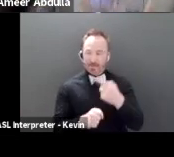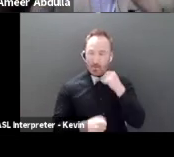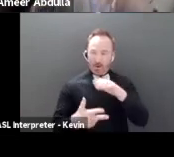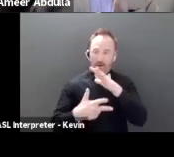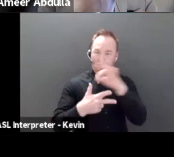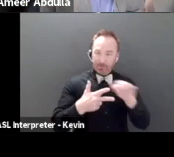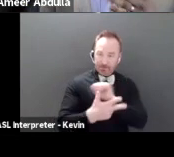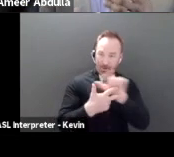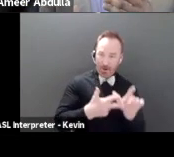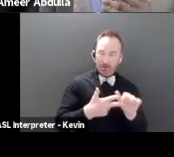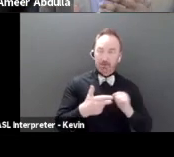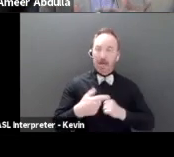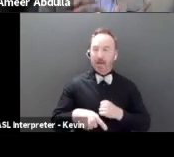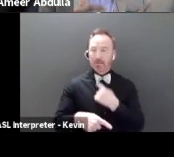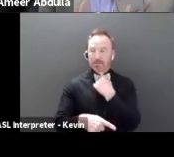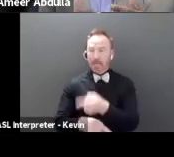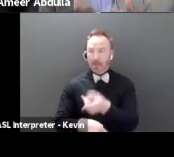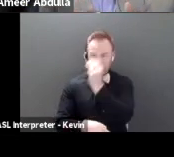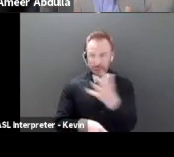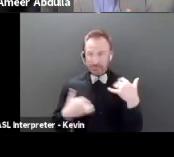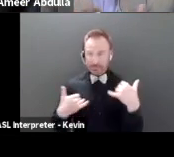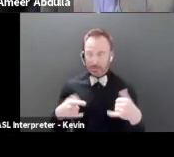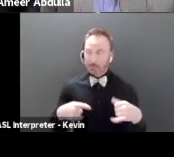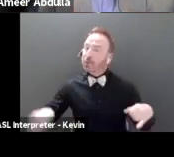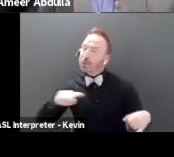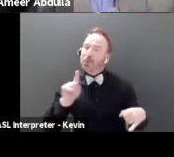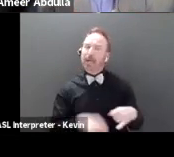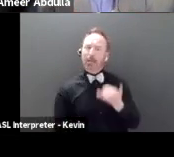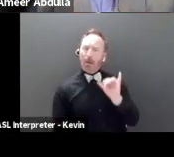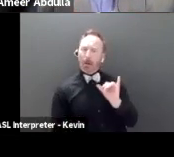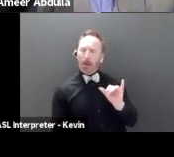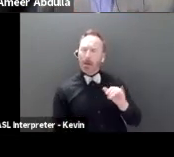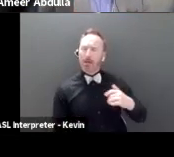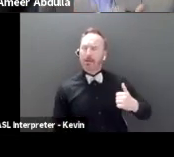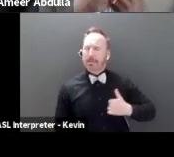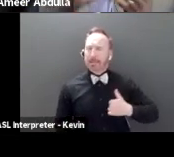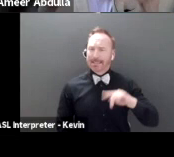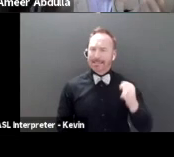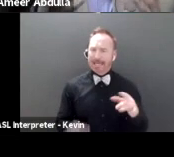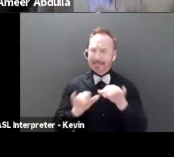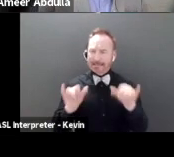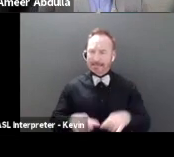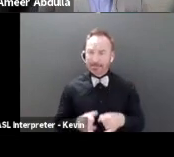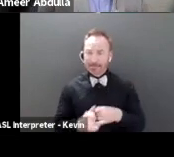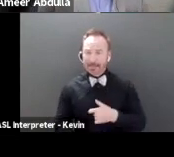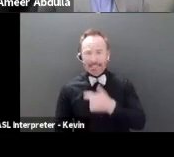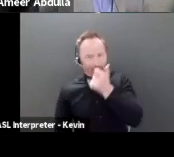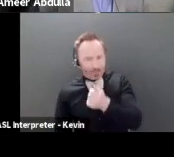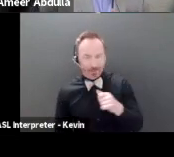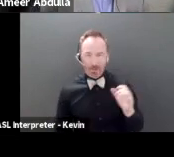can see how interesting or odd our Canadian tax system is. So remember, we started with the